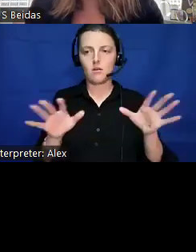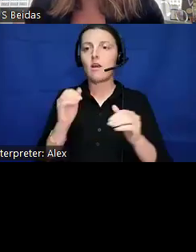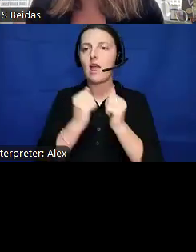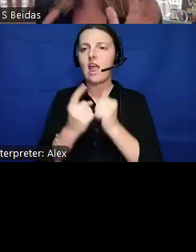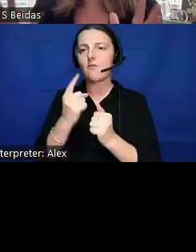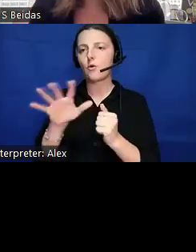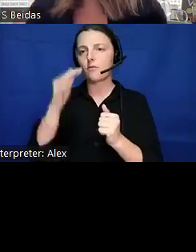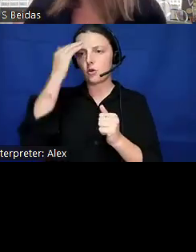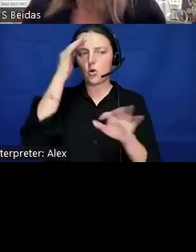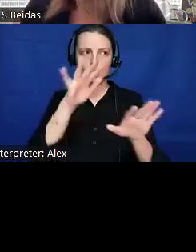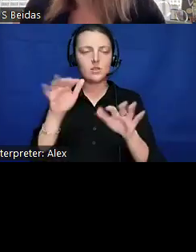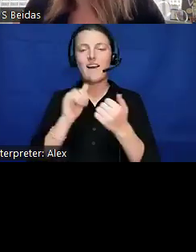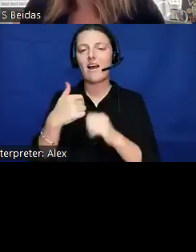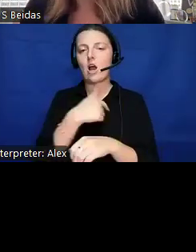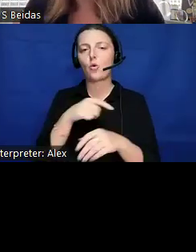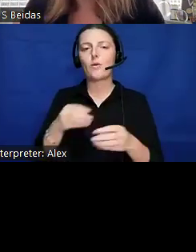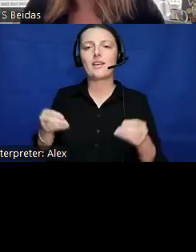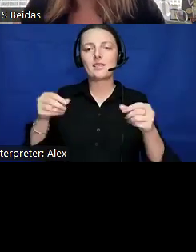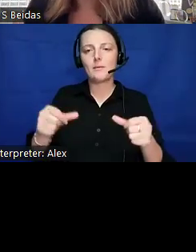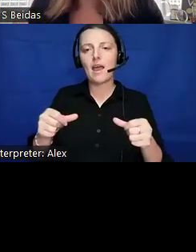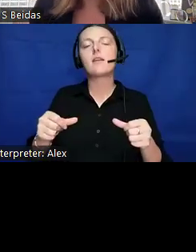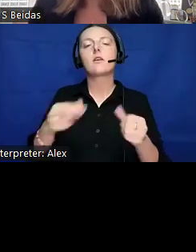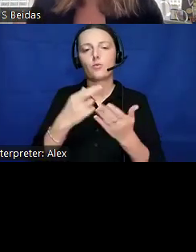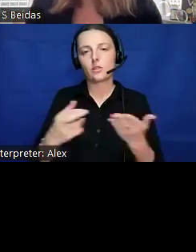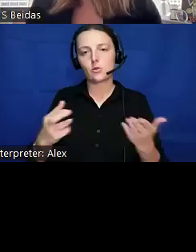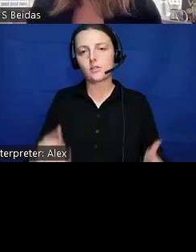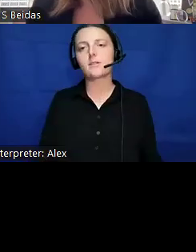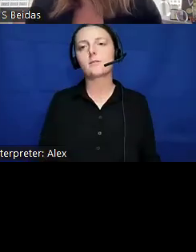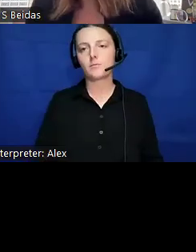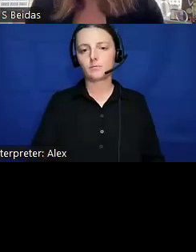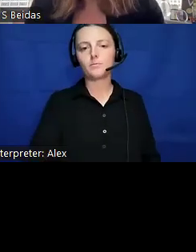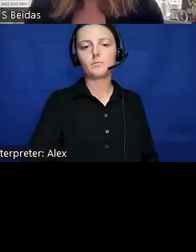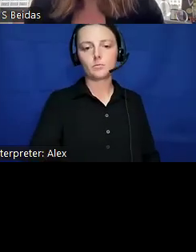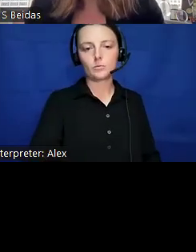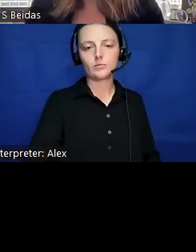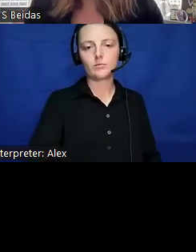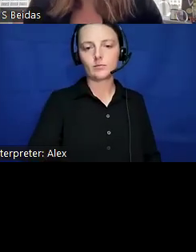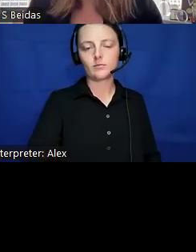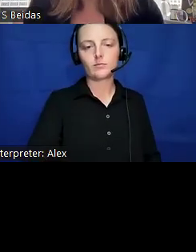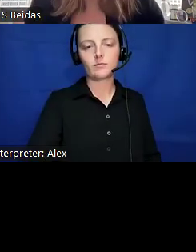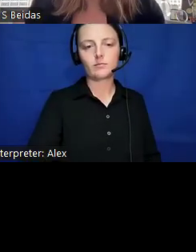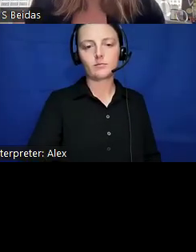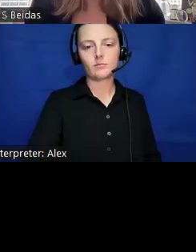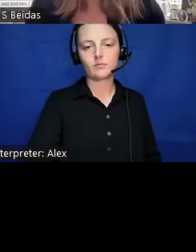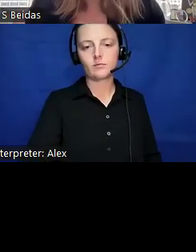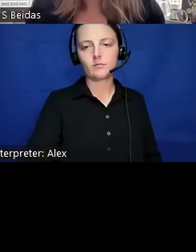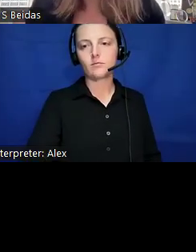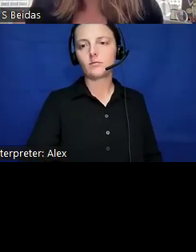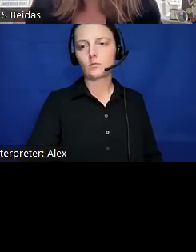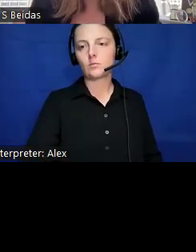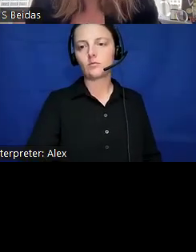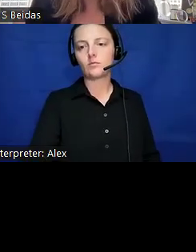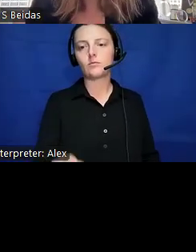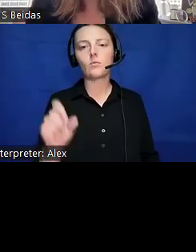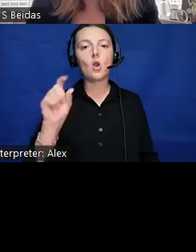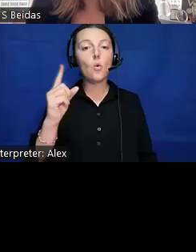spending our resources and how we're supporting the various parties that are involved. And then one other just kind of